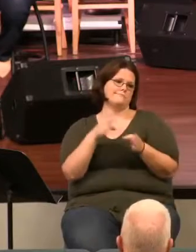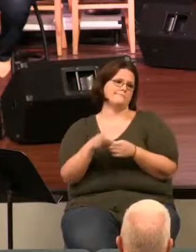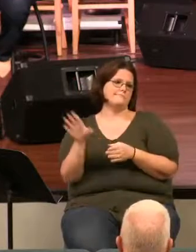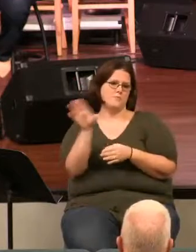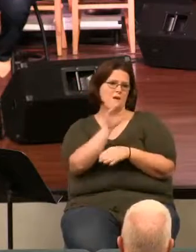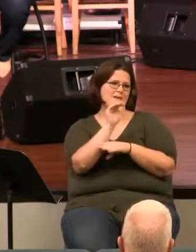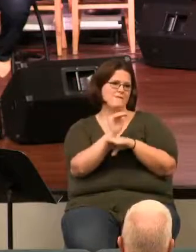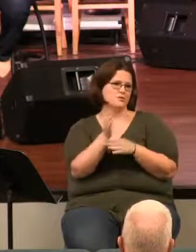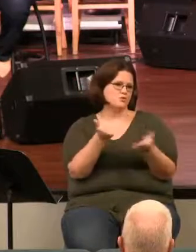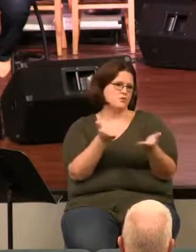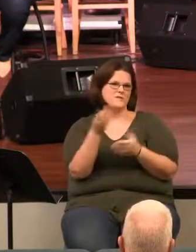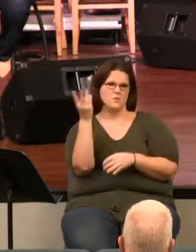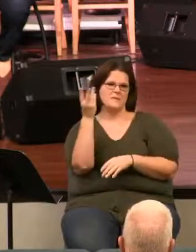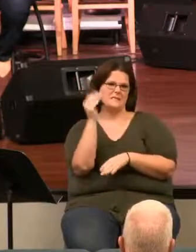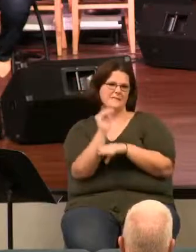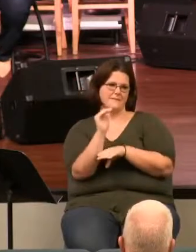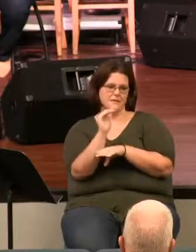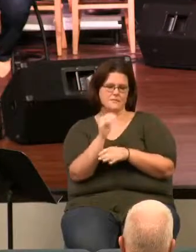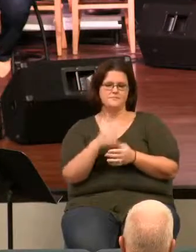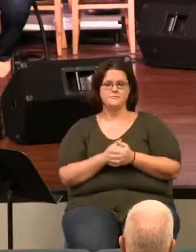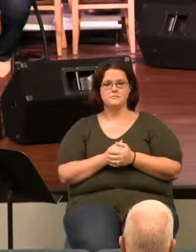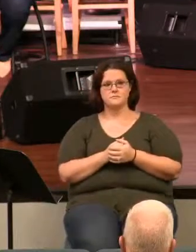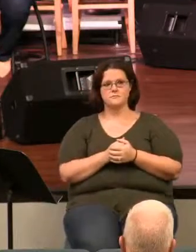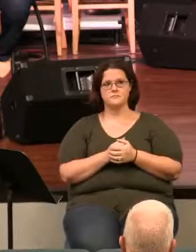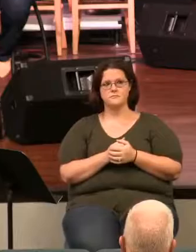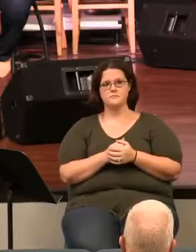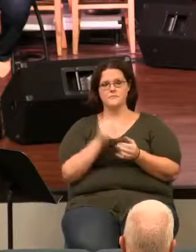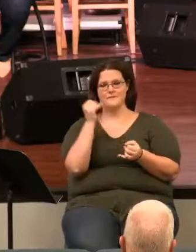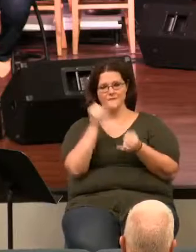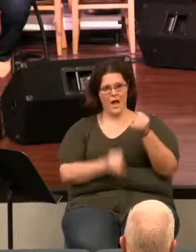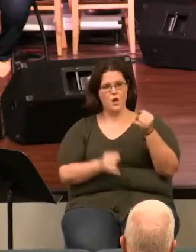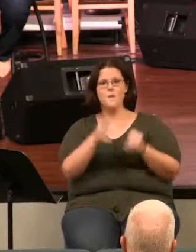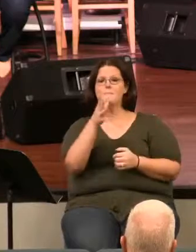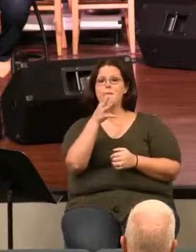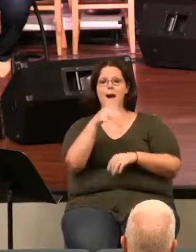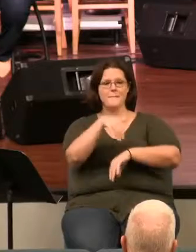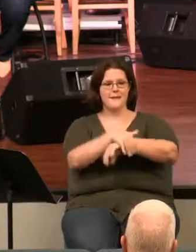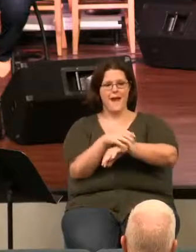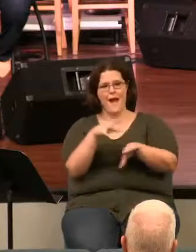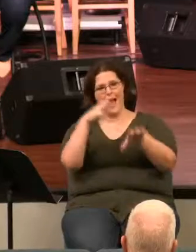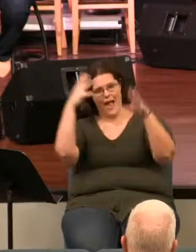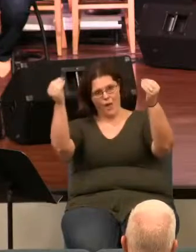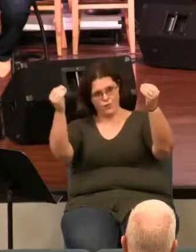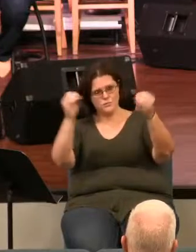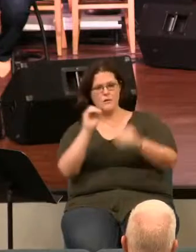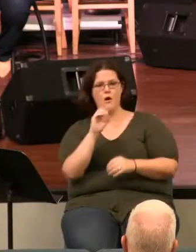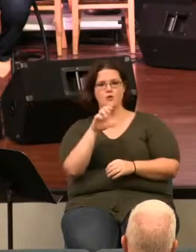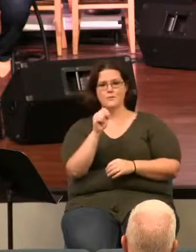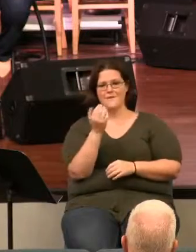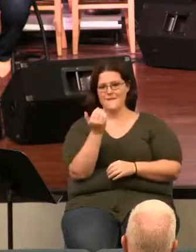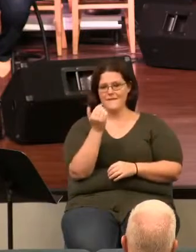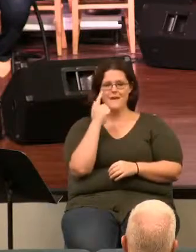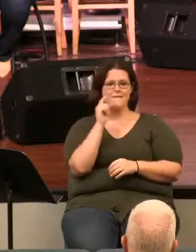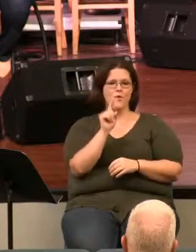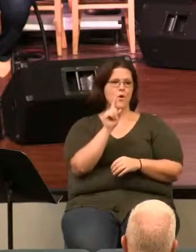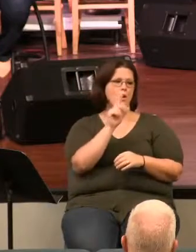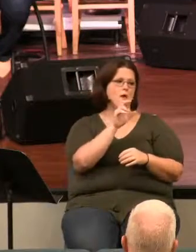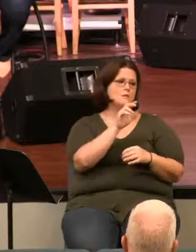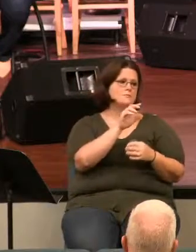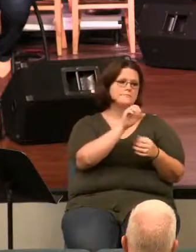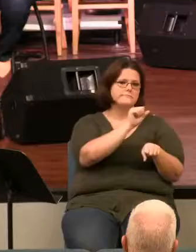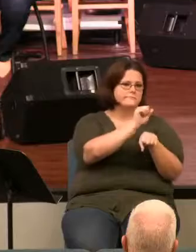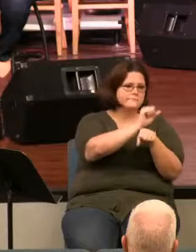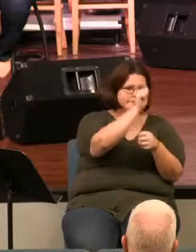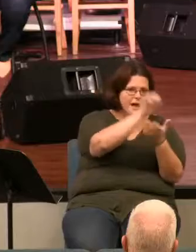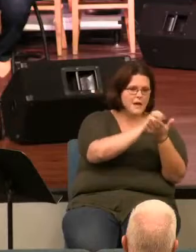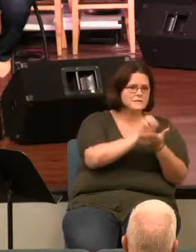the evening service, the Wednesday service. And the final announcement, Mom's Night Out, October 15th. That's for our deployed spouses, our